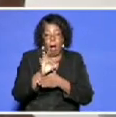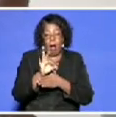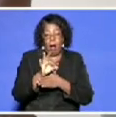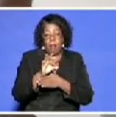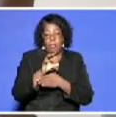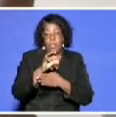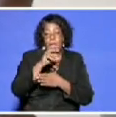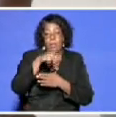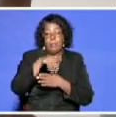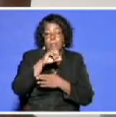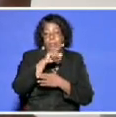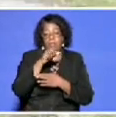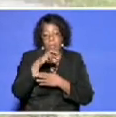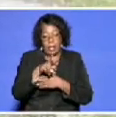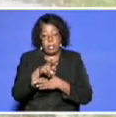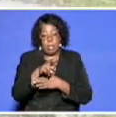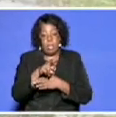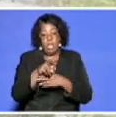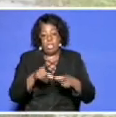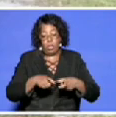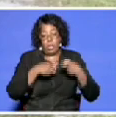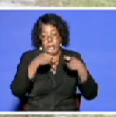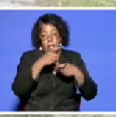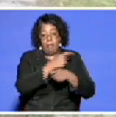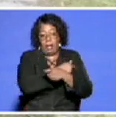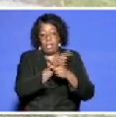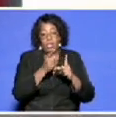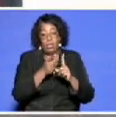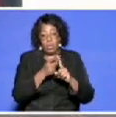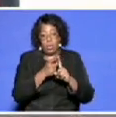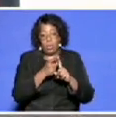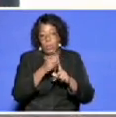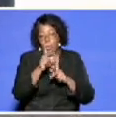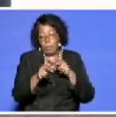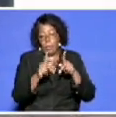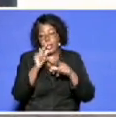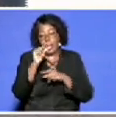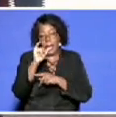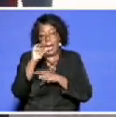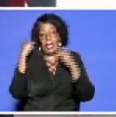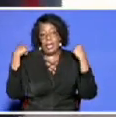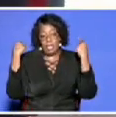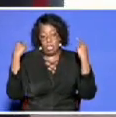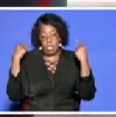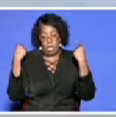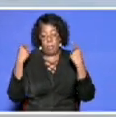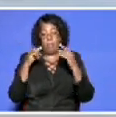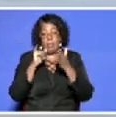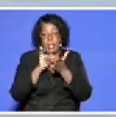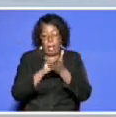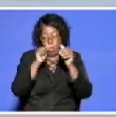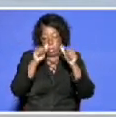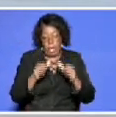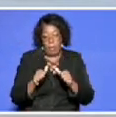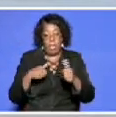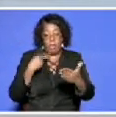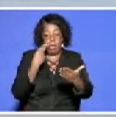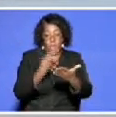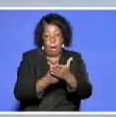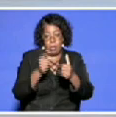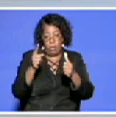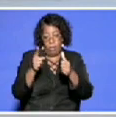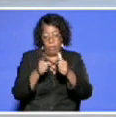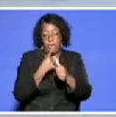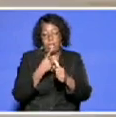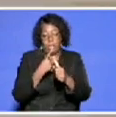week began administering doses to the general public at the Kendall G. L. Isaacs Gymnasium. That was possible due to the arrival of the first